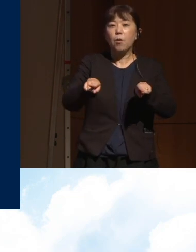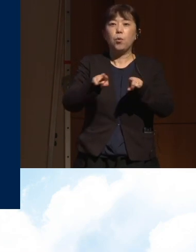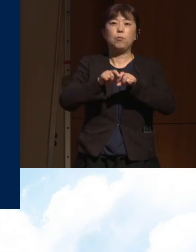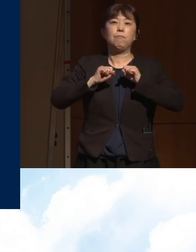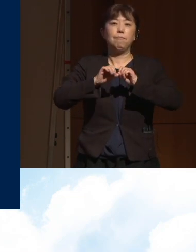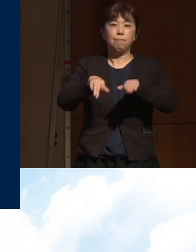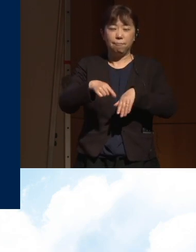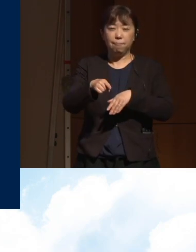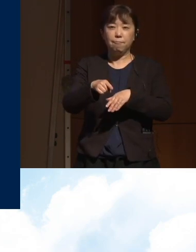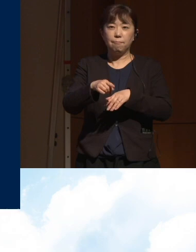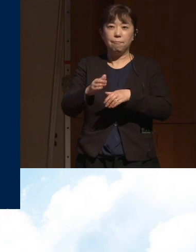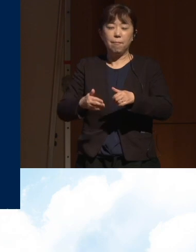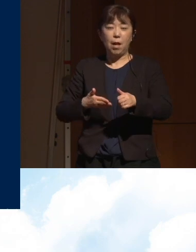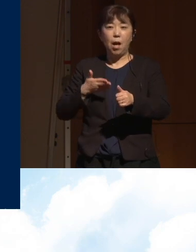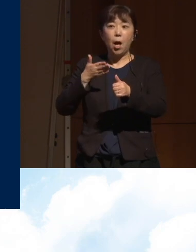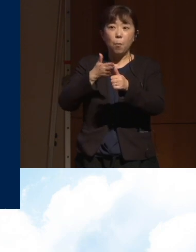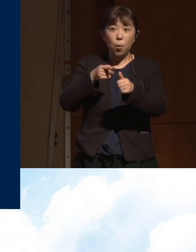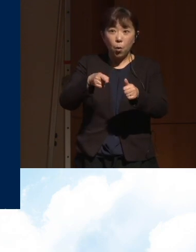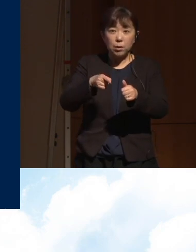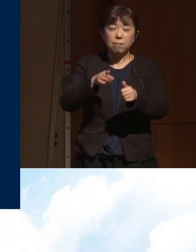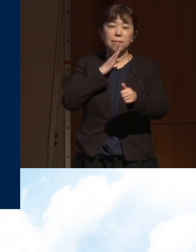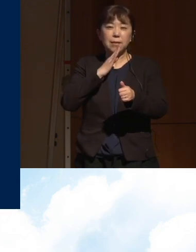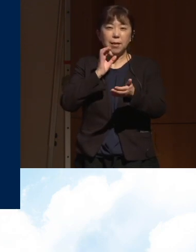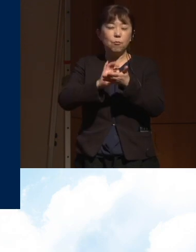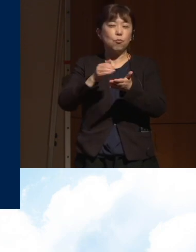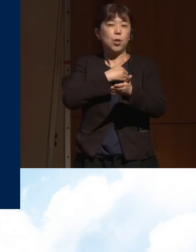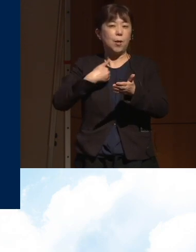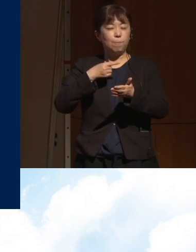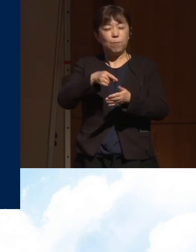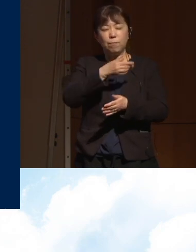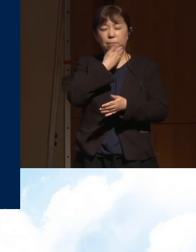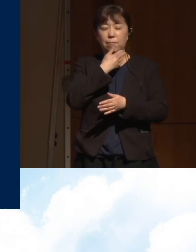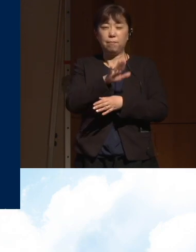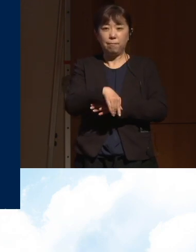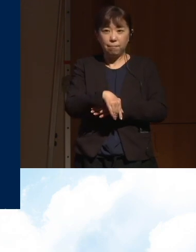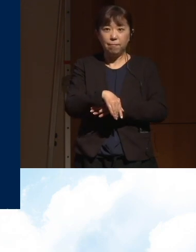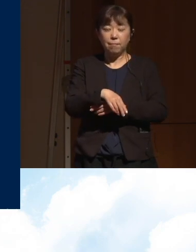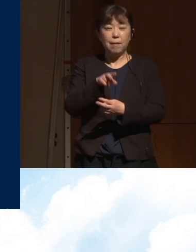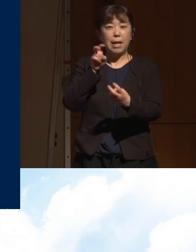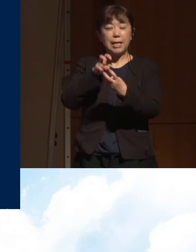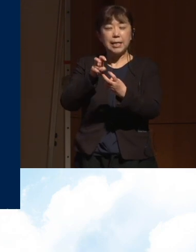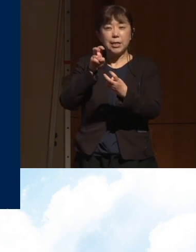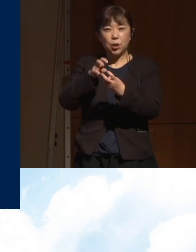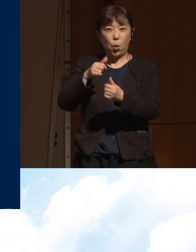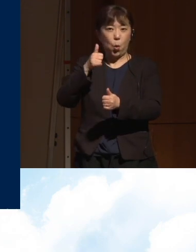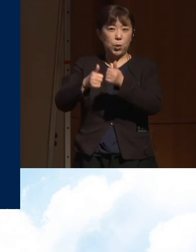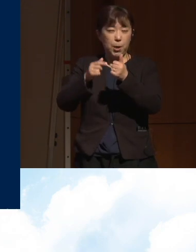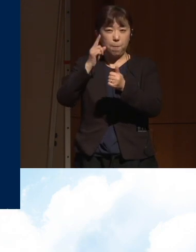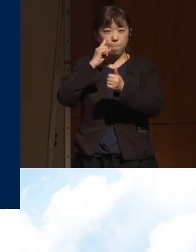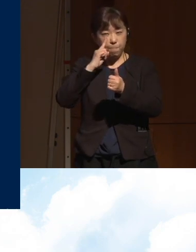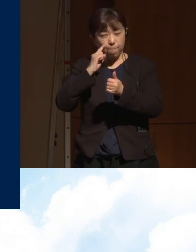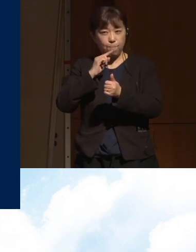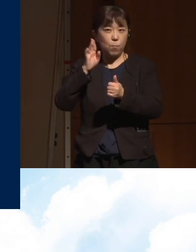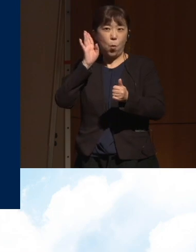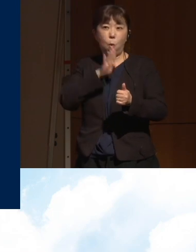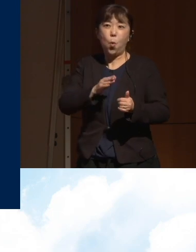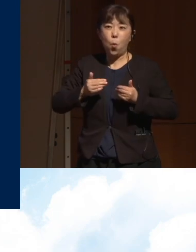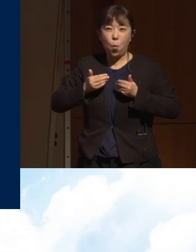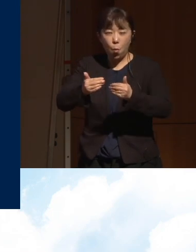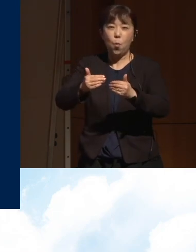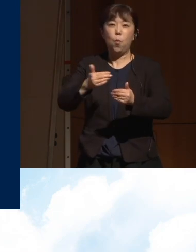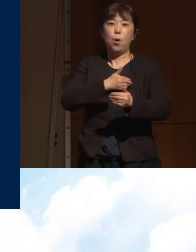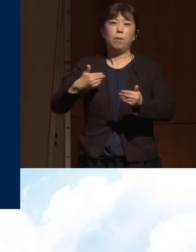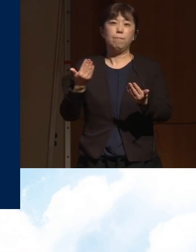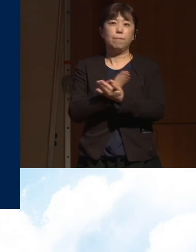and addressing the logistics of delivering clinical trials at great speed, we can actually execute, even in